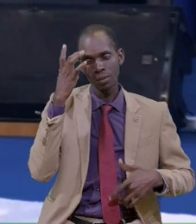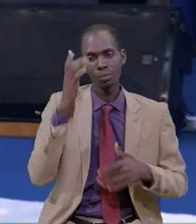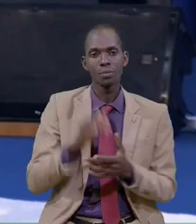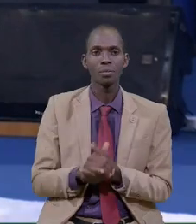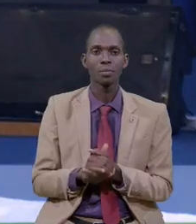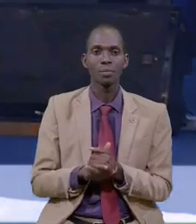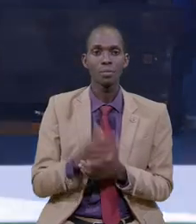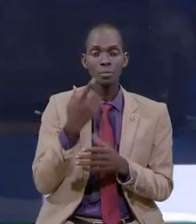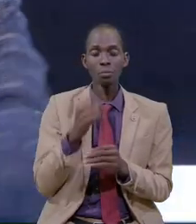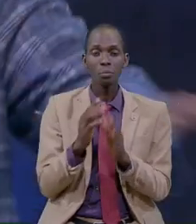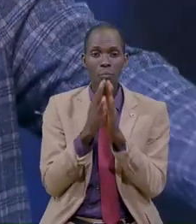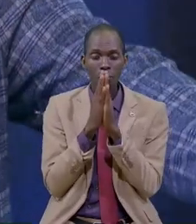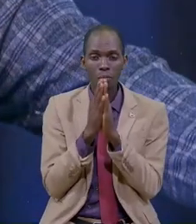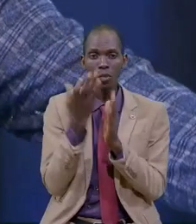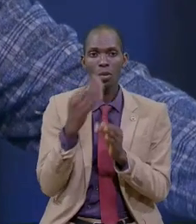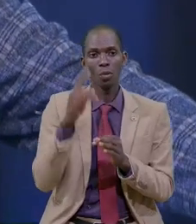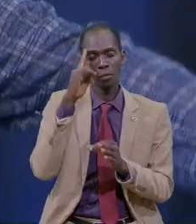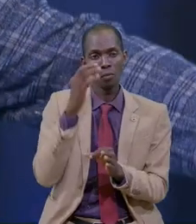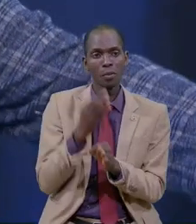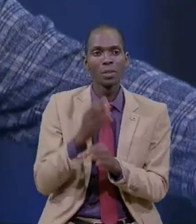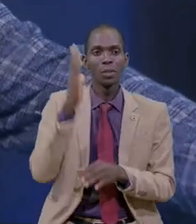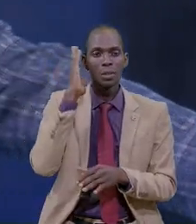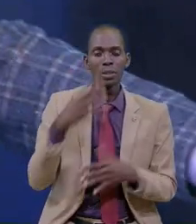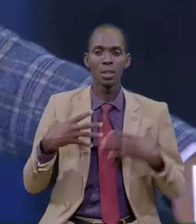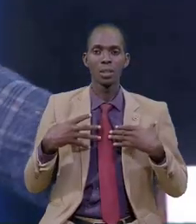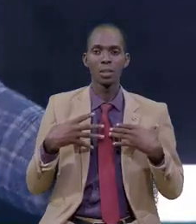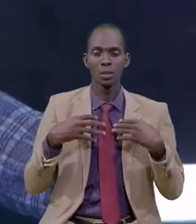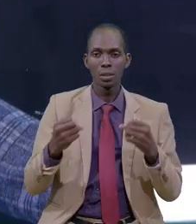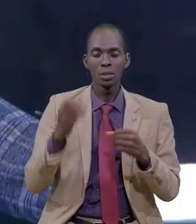The prayer of faith shall heal, shall